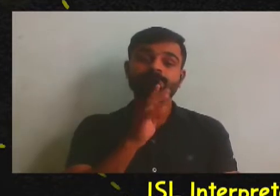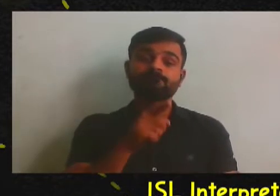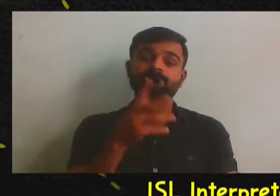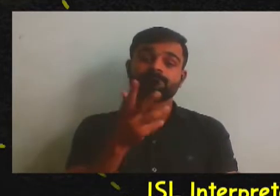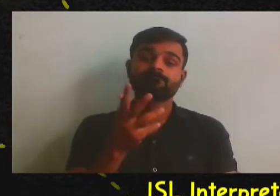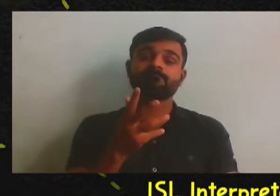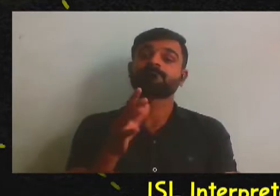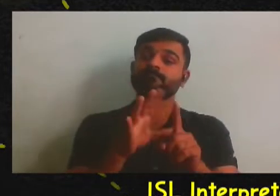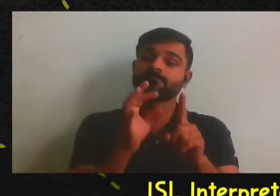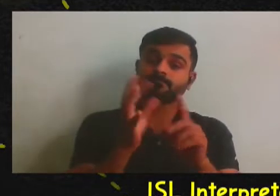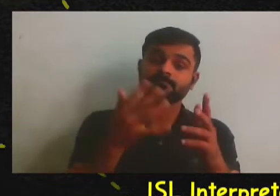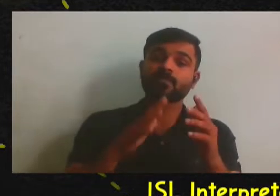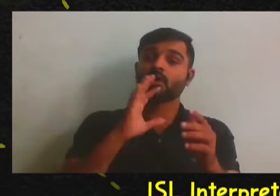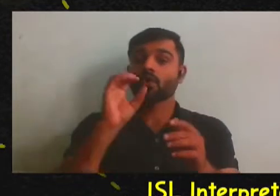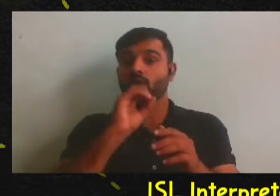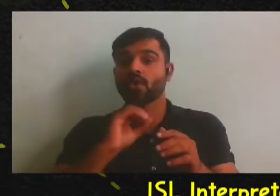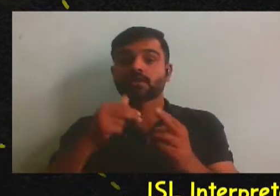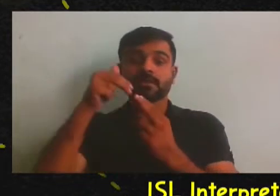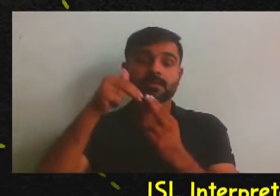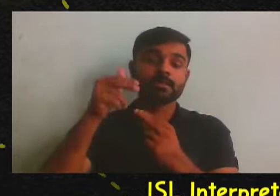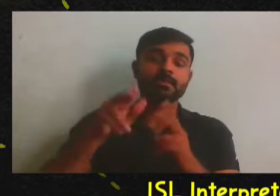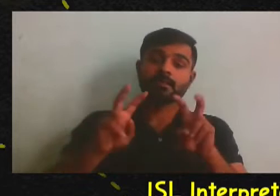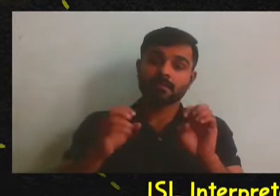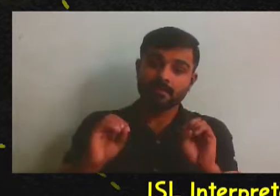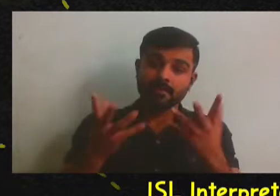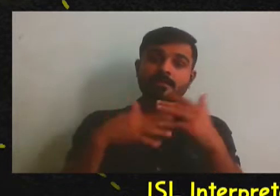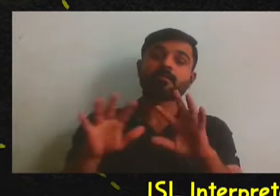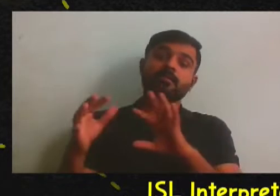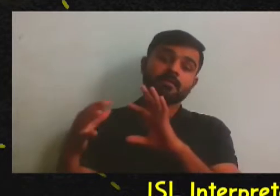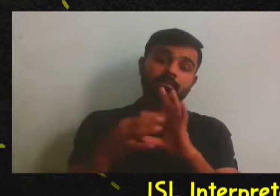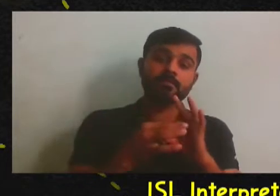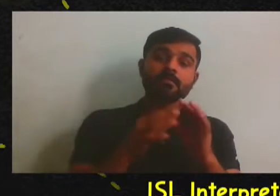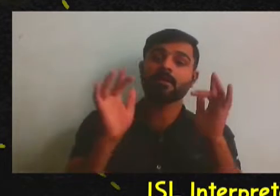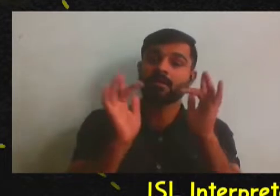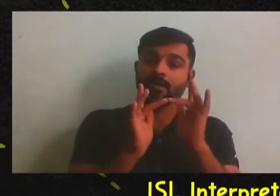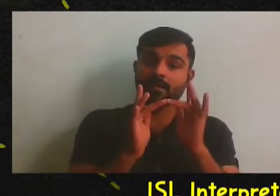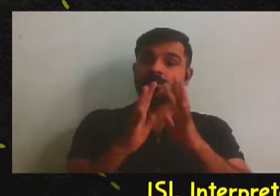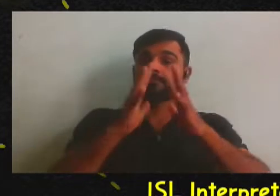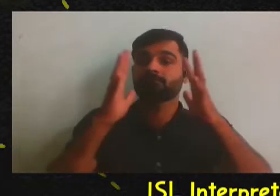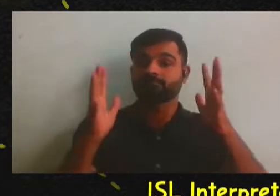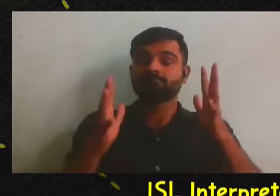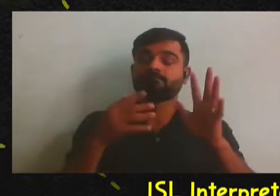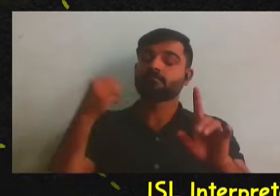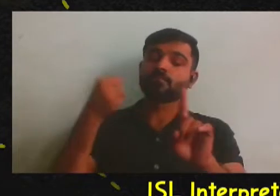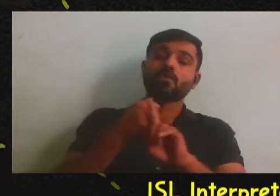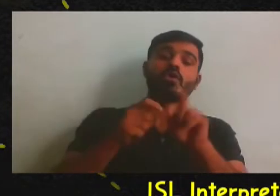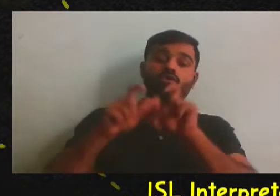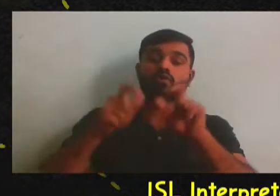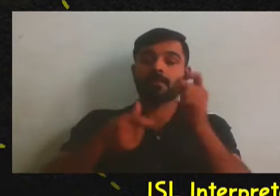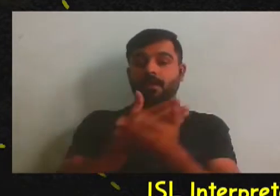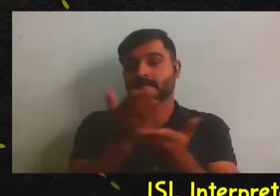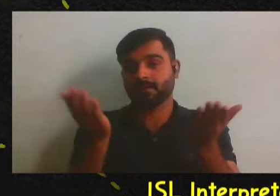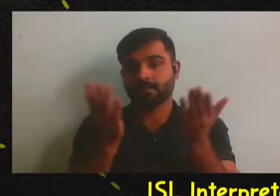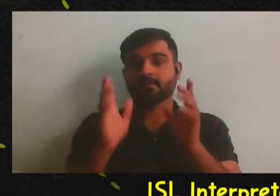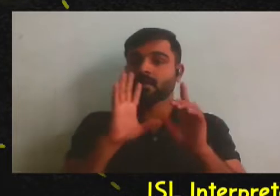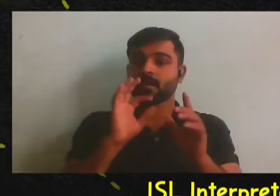Quilt does and our origin story. But essentially, Quilt believes that the internet is the largest reflection of human behaviors. So we